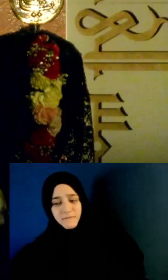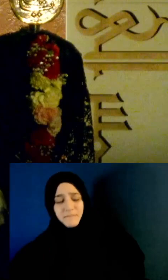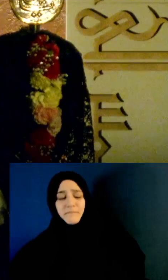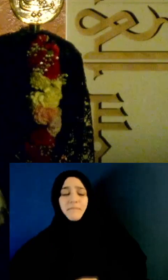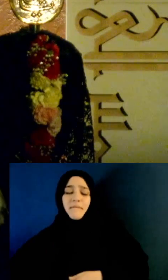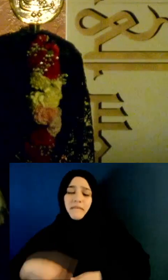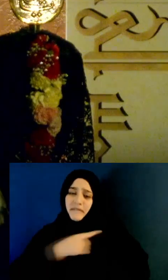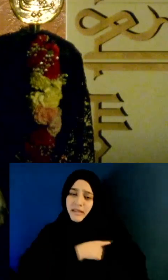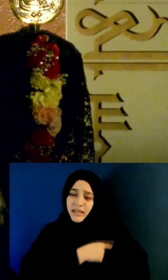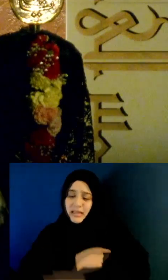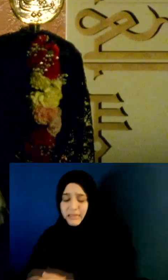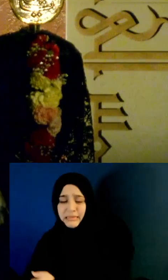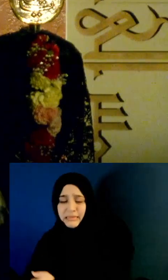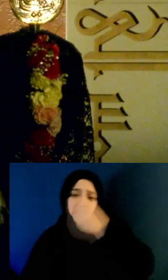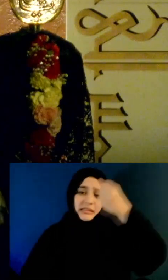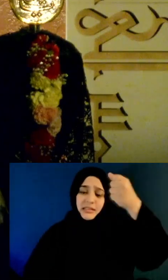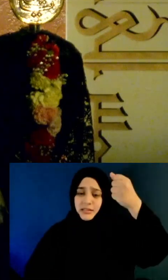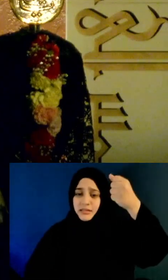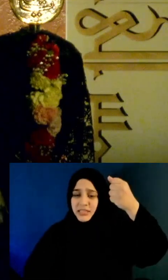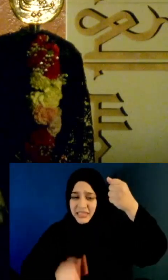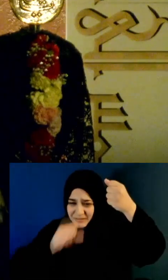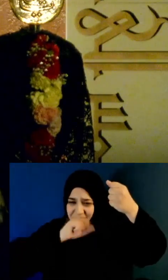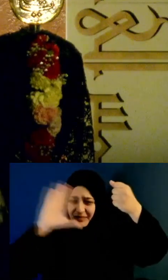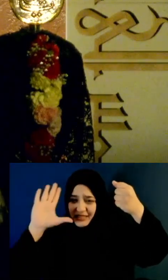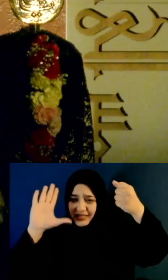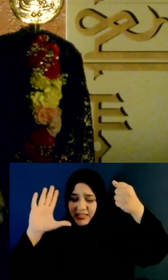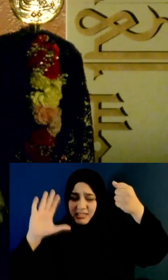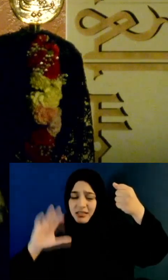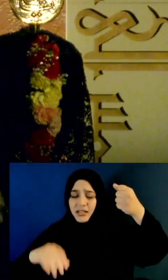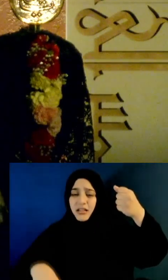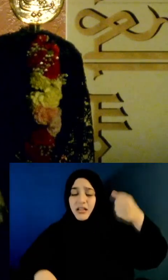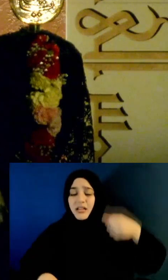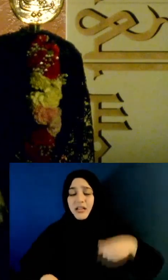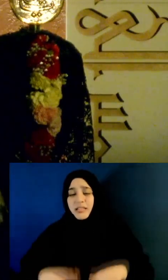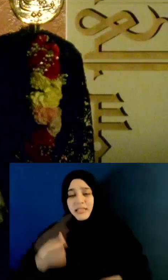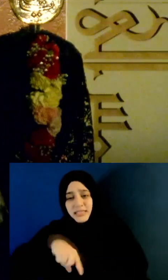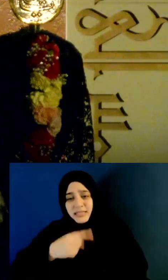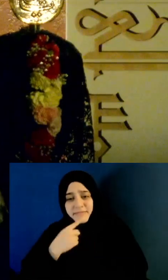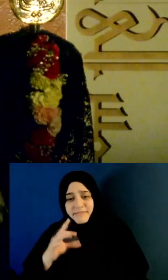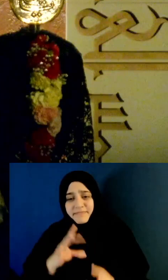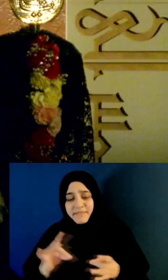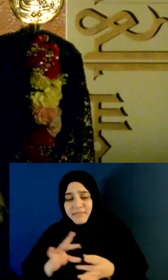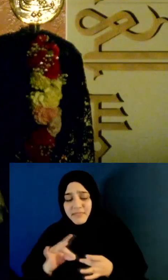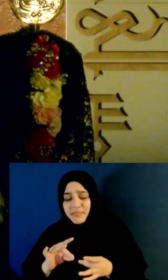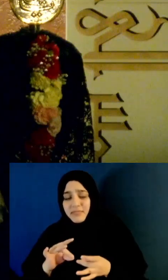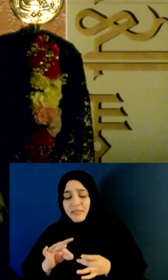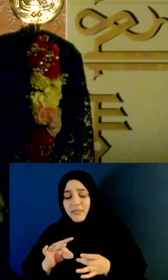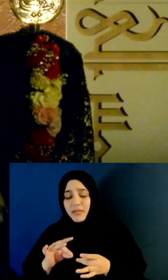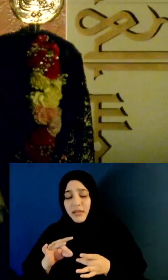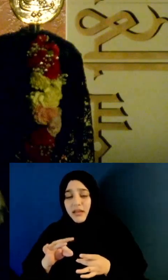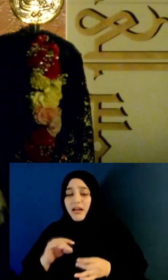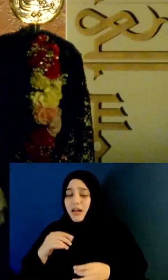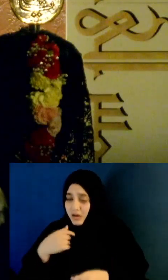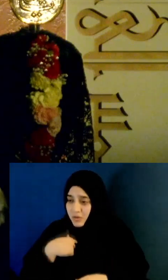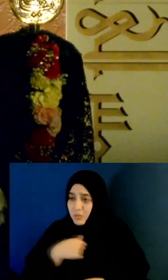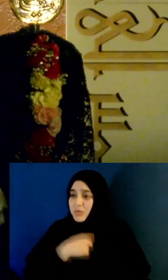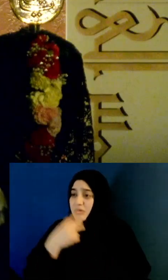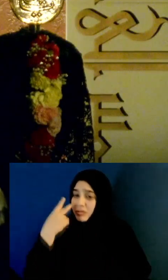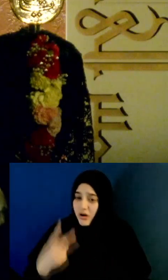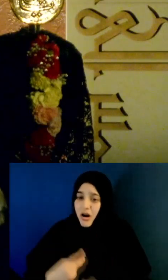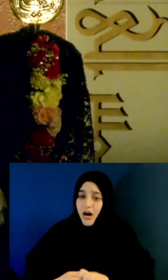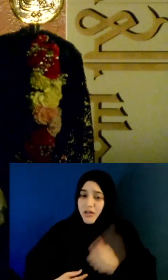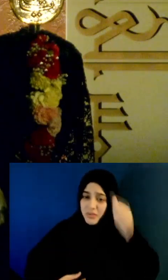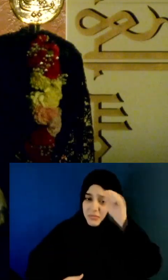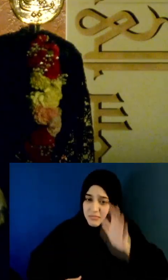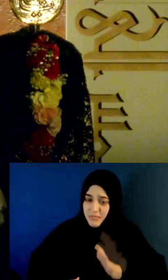He said, oh, Umm al-Baneen, we saw another man appeared from behind.